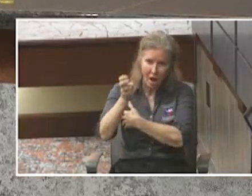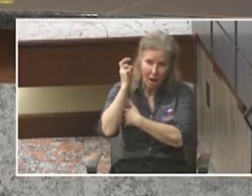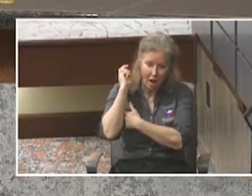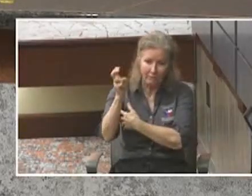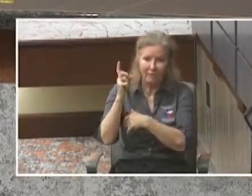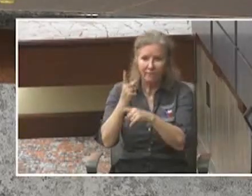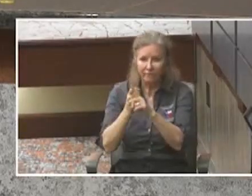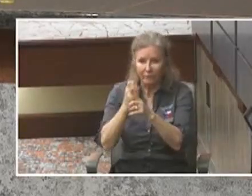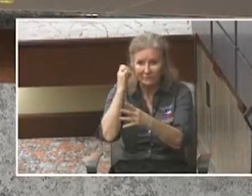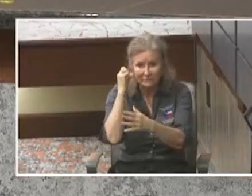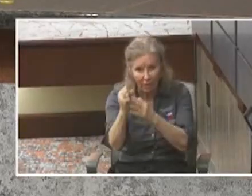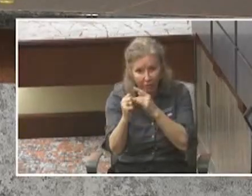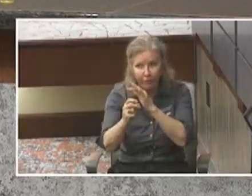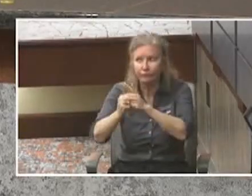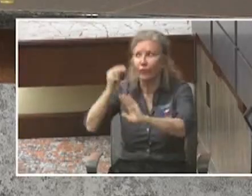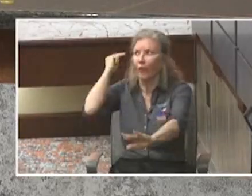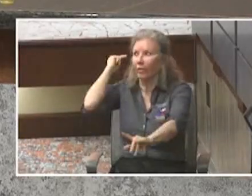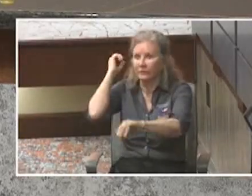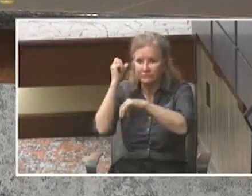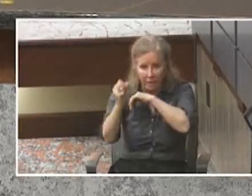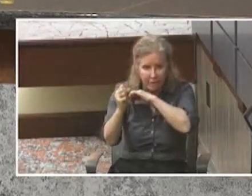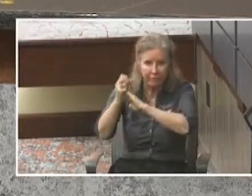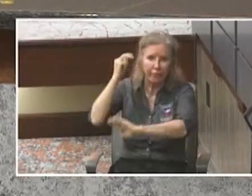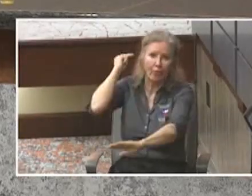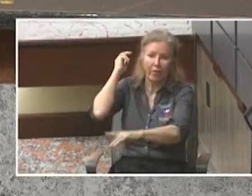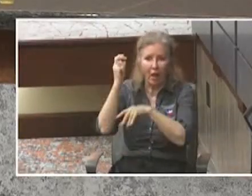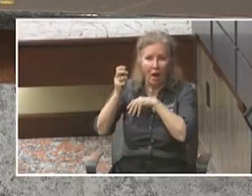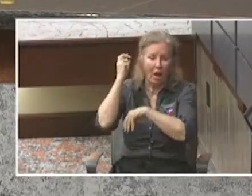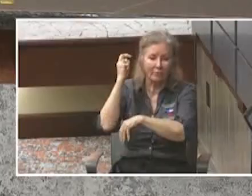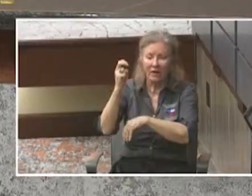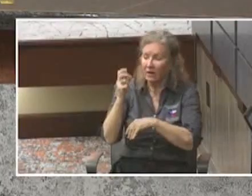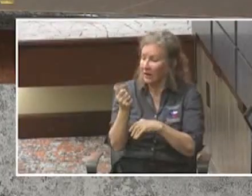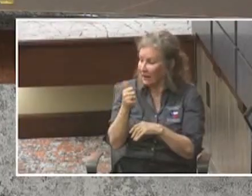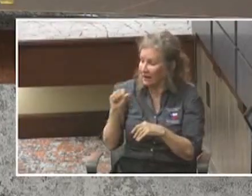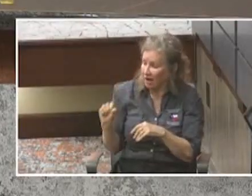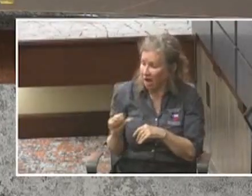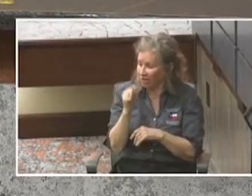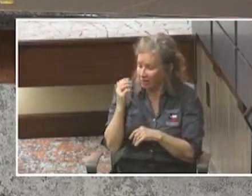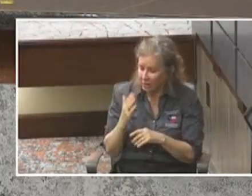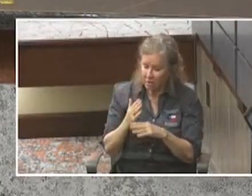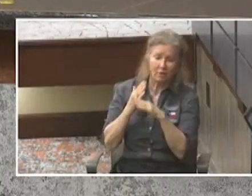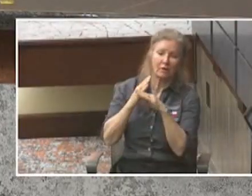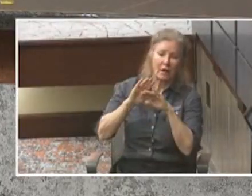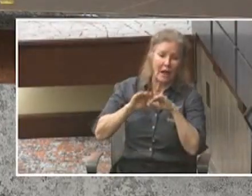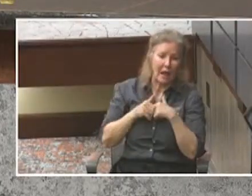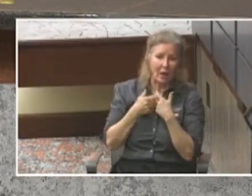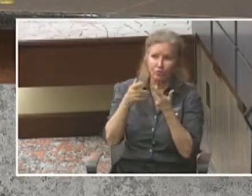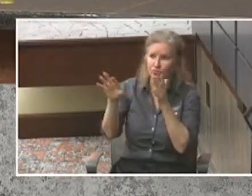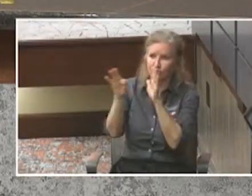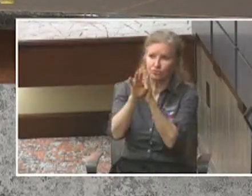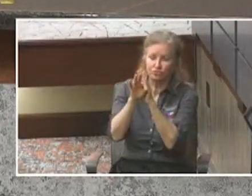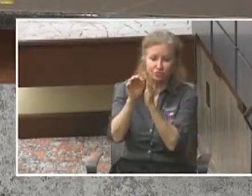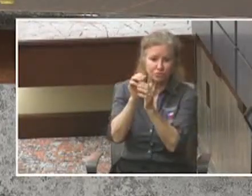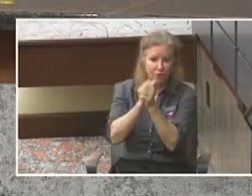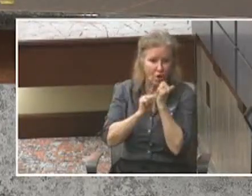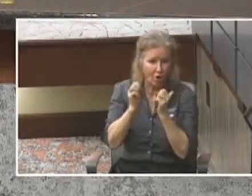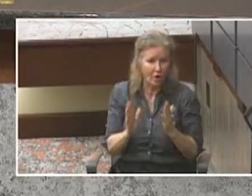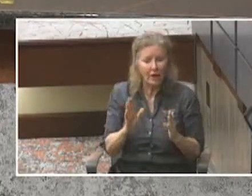mentioned. Are there any other hindrances in how you choose your artists? Because, I realize that Baylor is